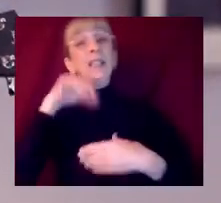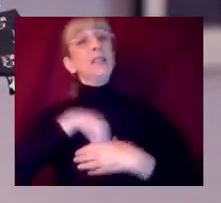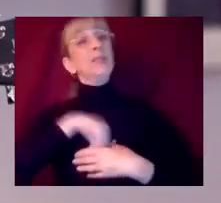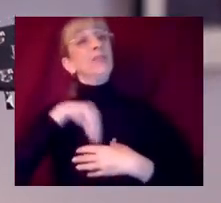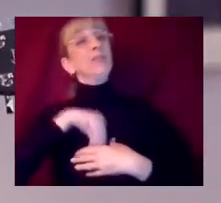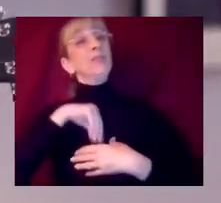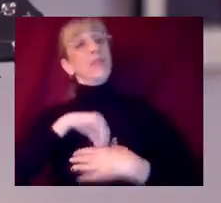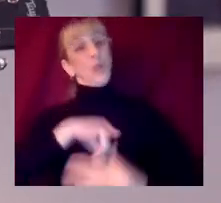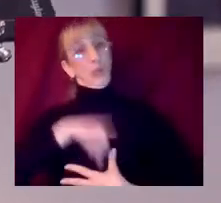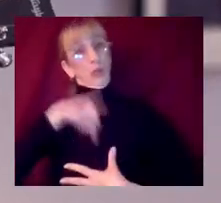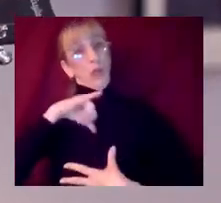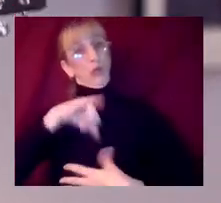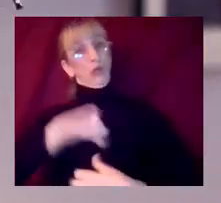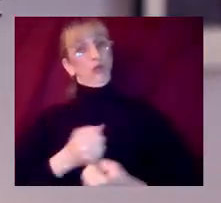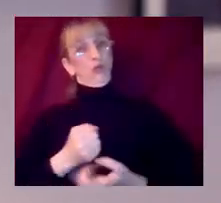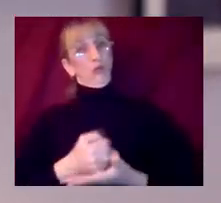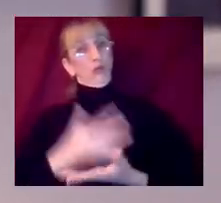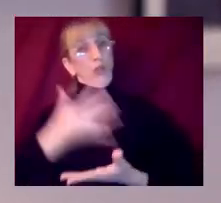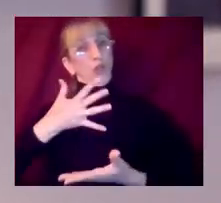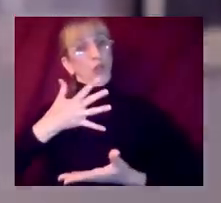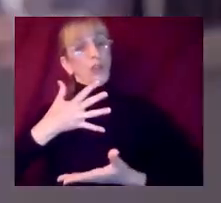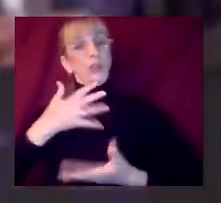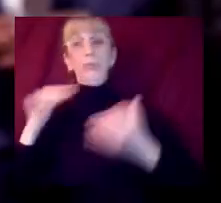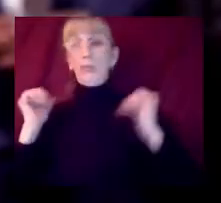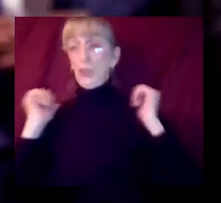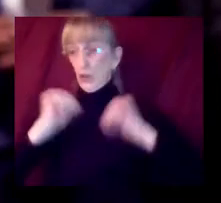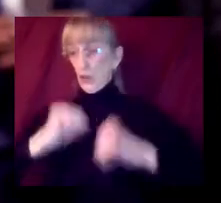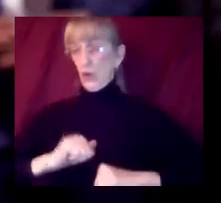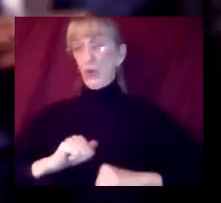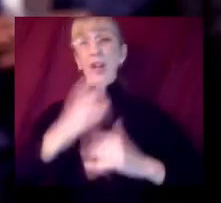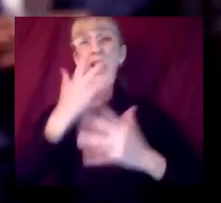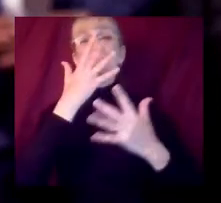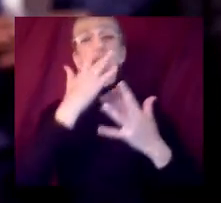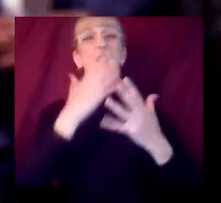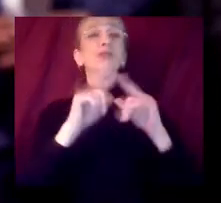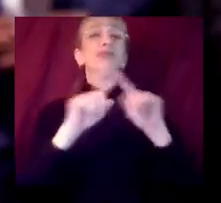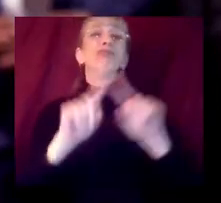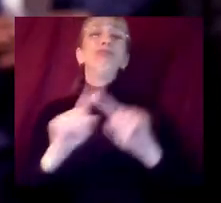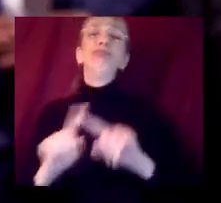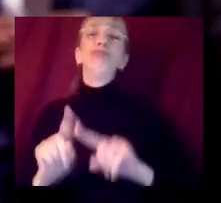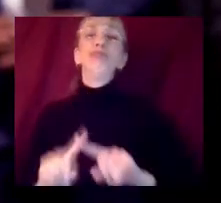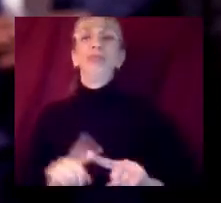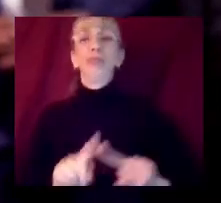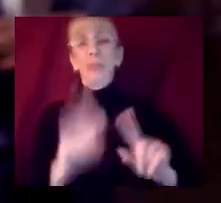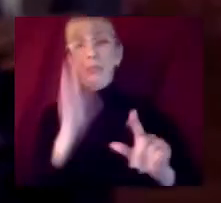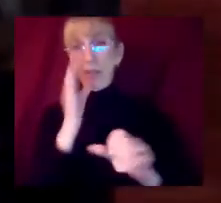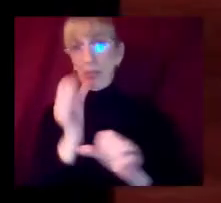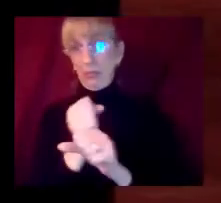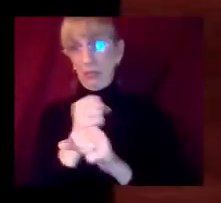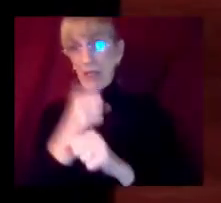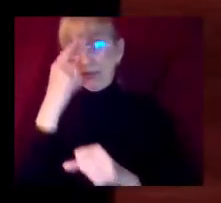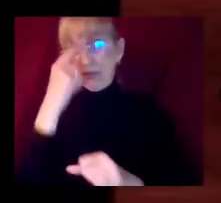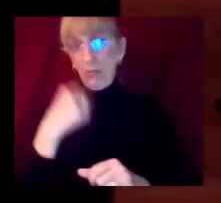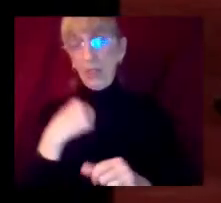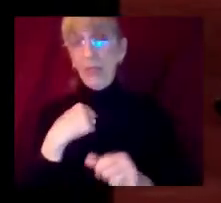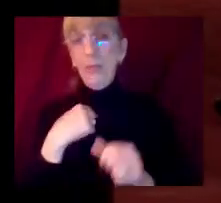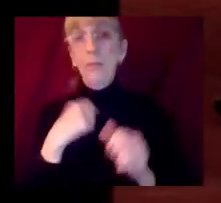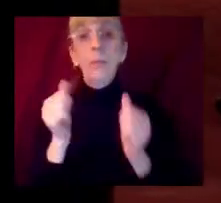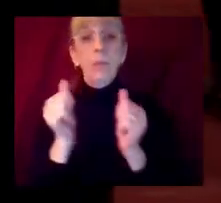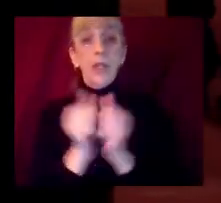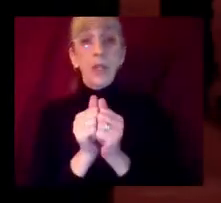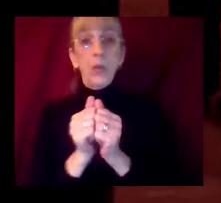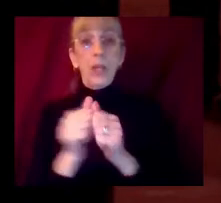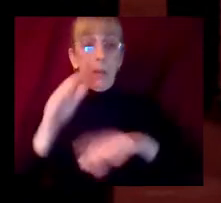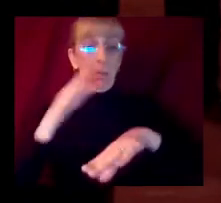many colors Mama made for me. So with patches on my